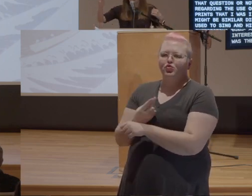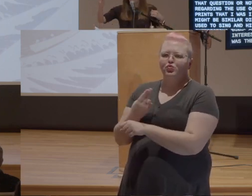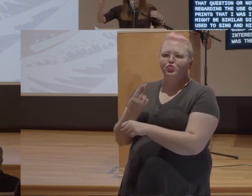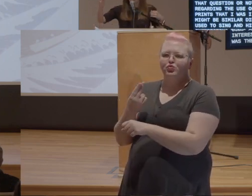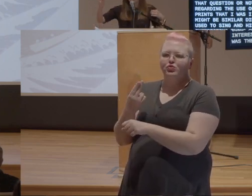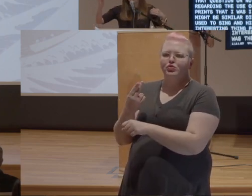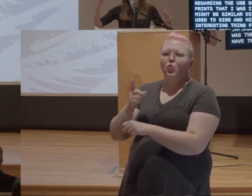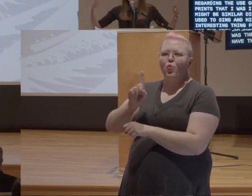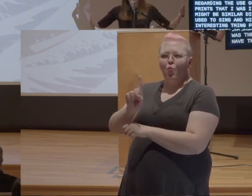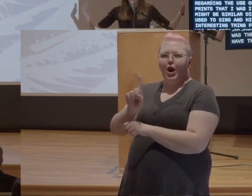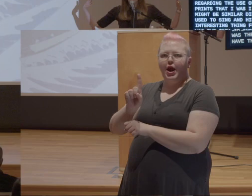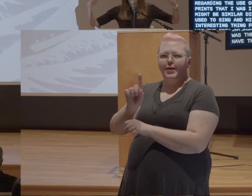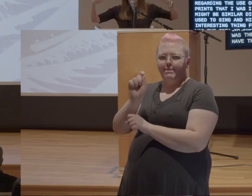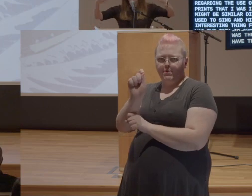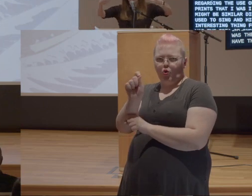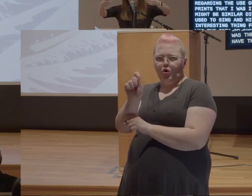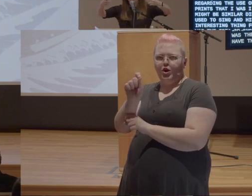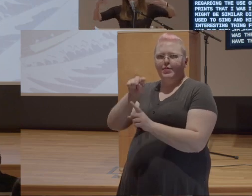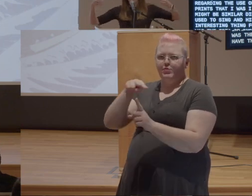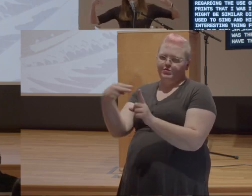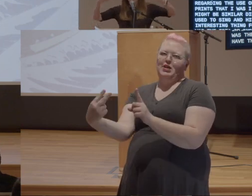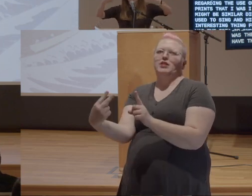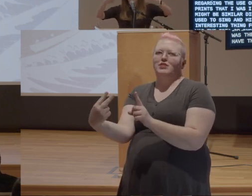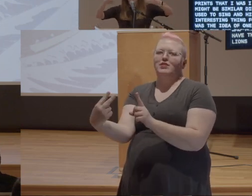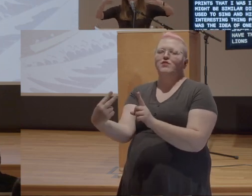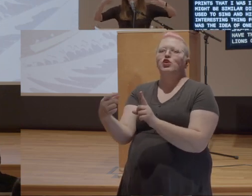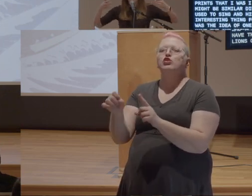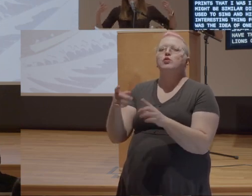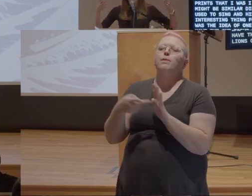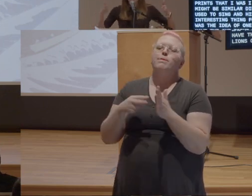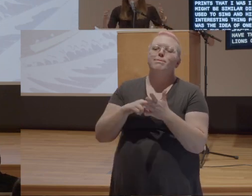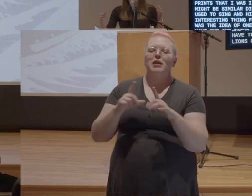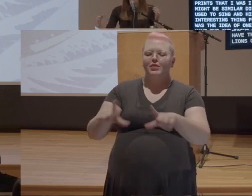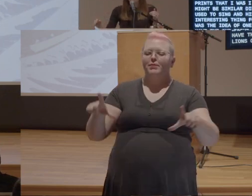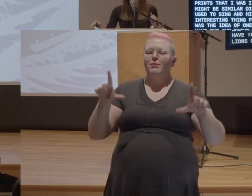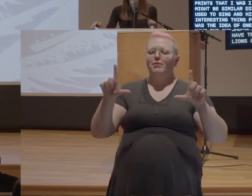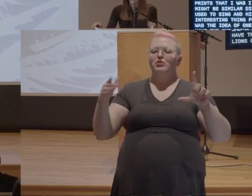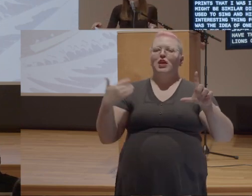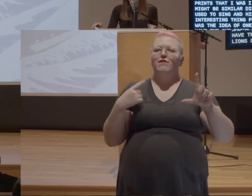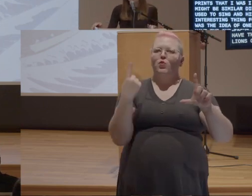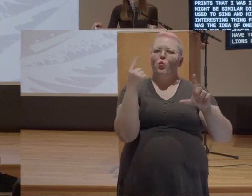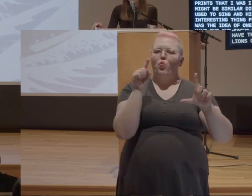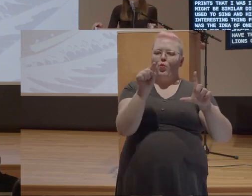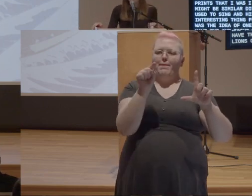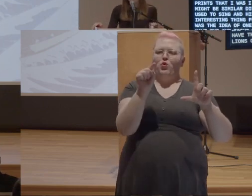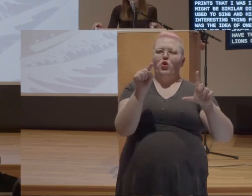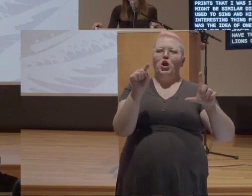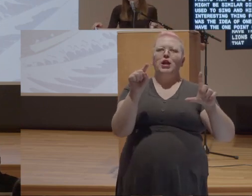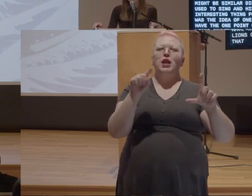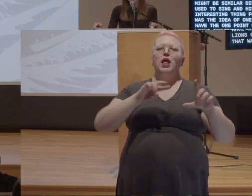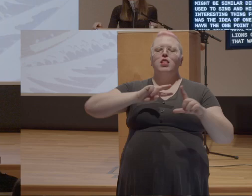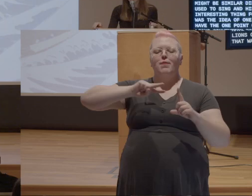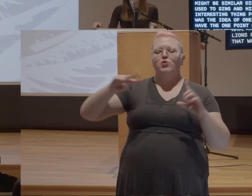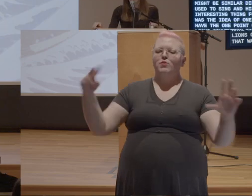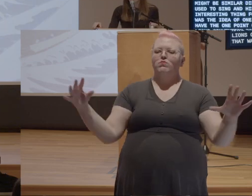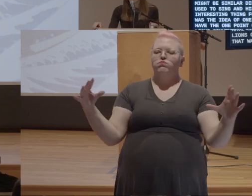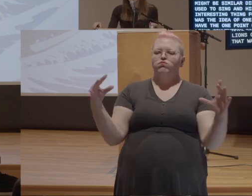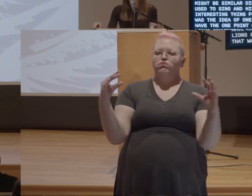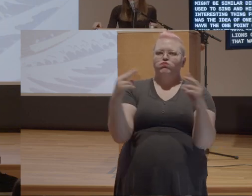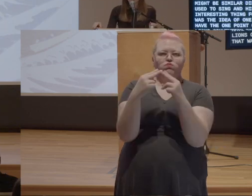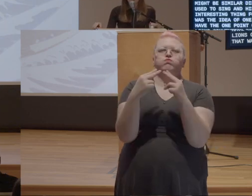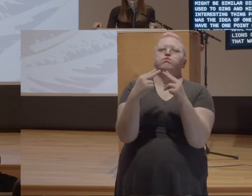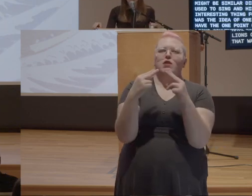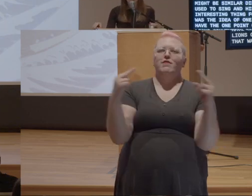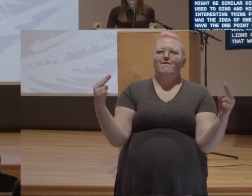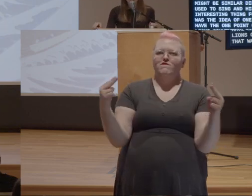you have the one point on the horizon and all the lines converge on that point for a sense of depth. So that was something that they seemed to have